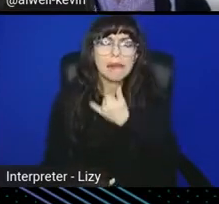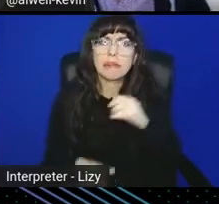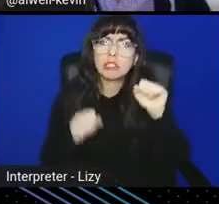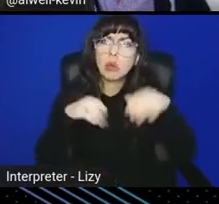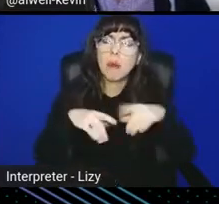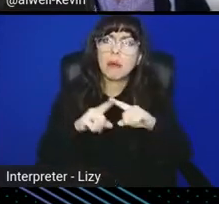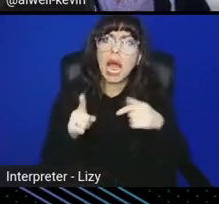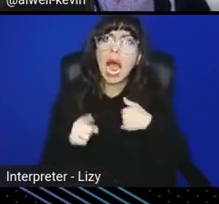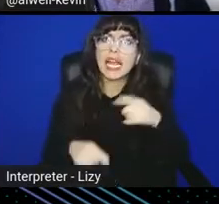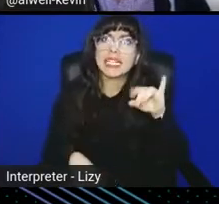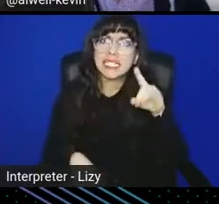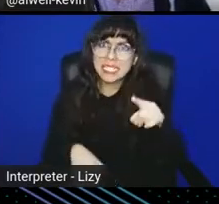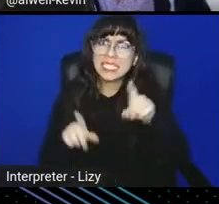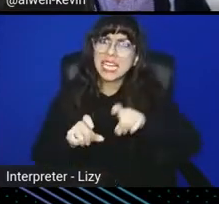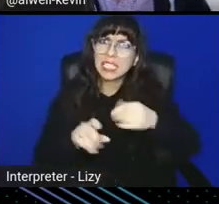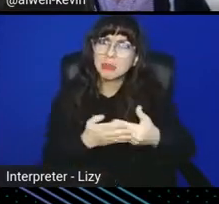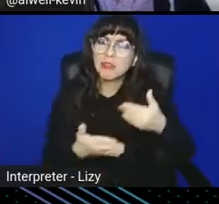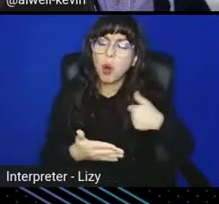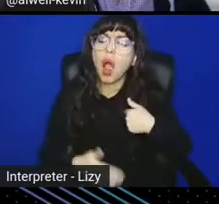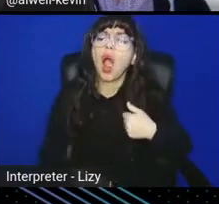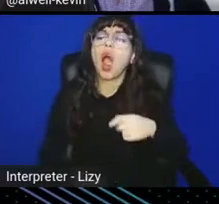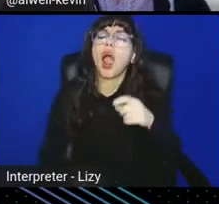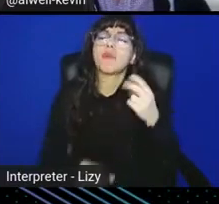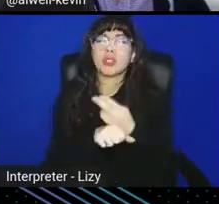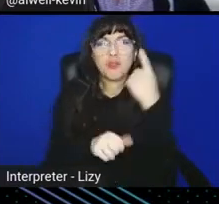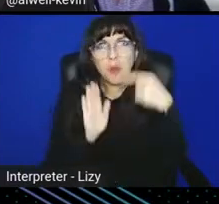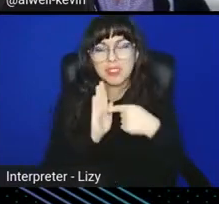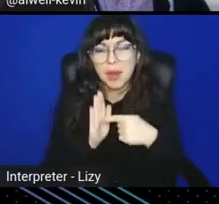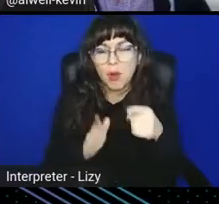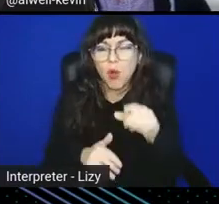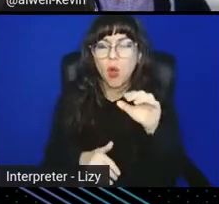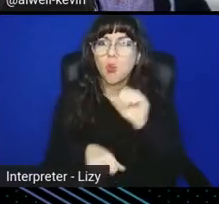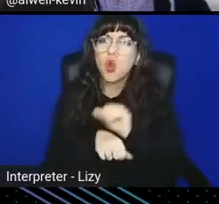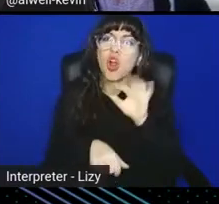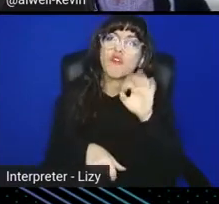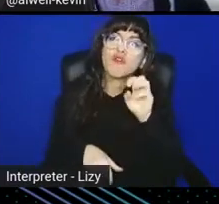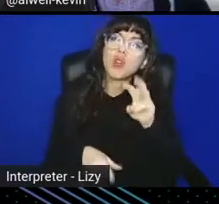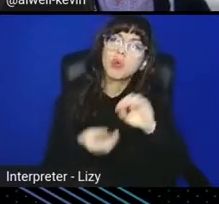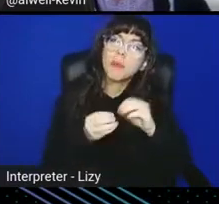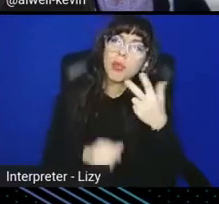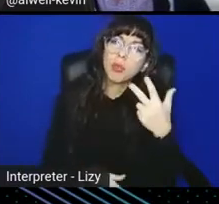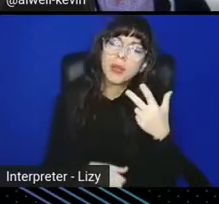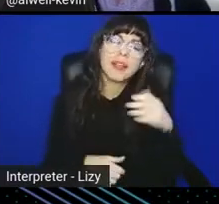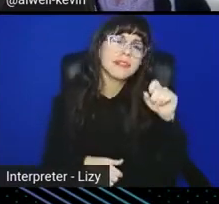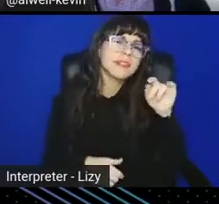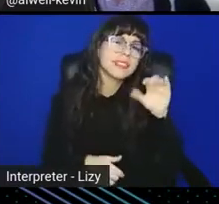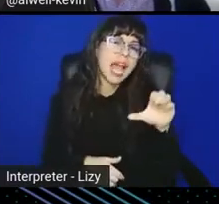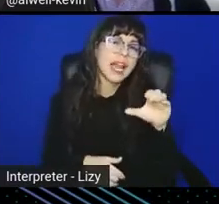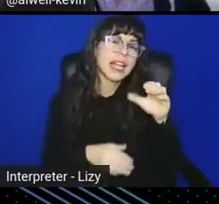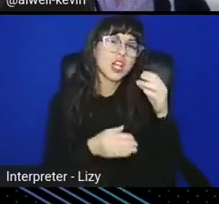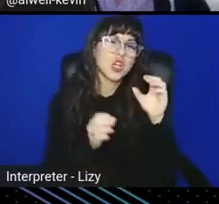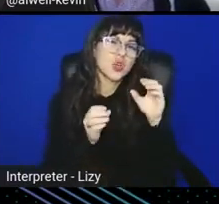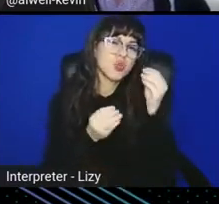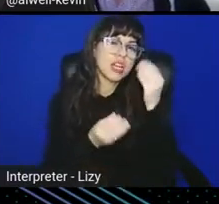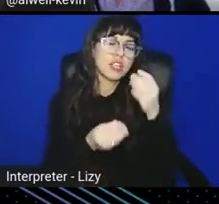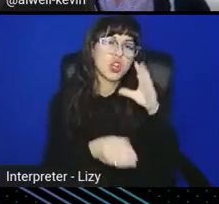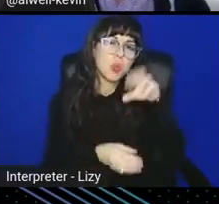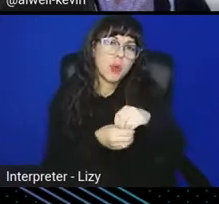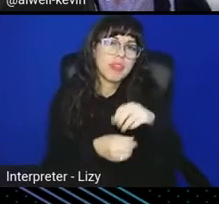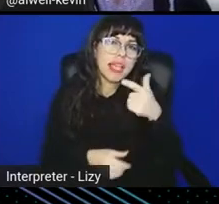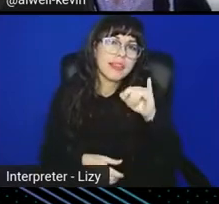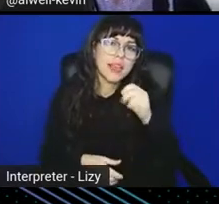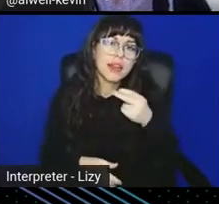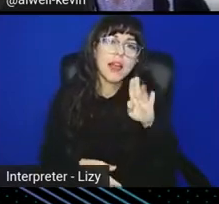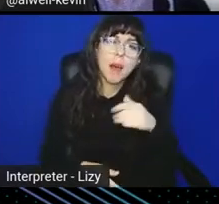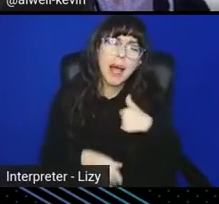So you can see I have, you know, I'm using, for example, that workflow number three, some static credential inside of GitHub. And I was doing some